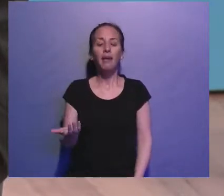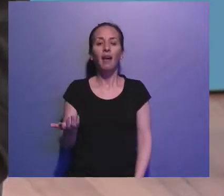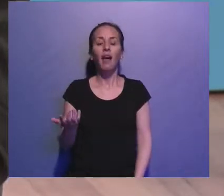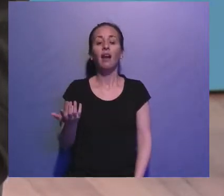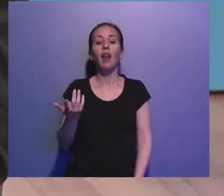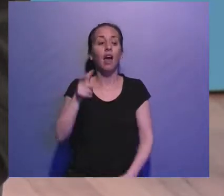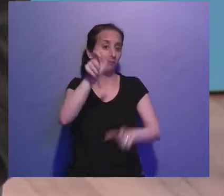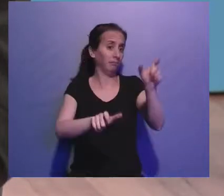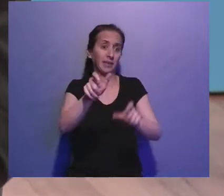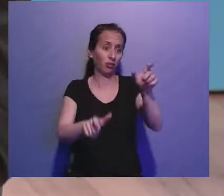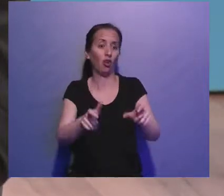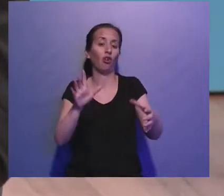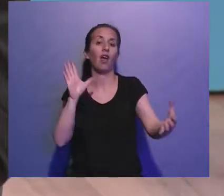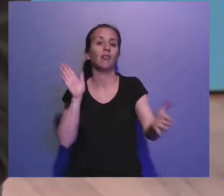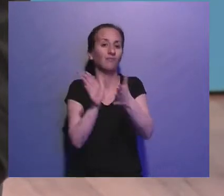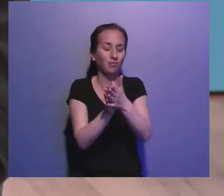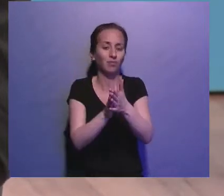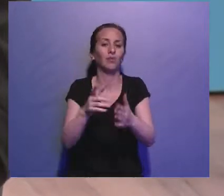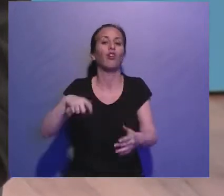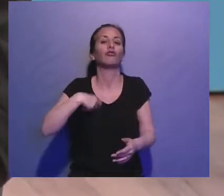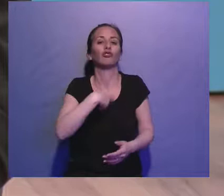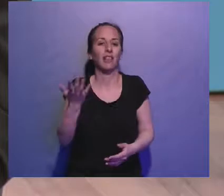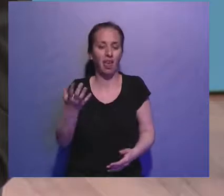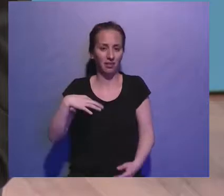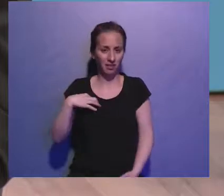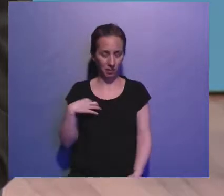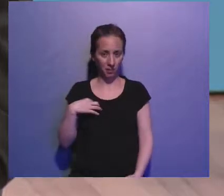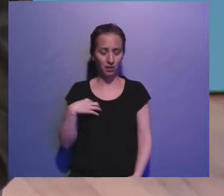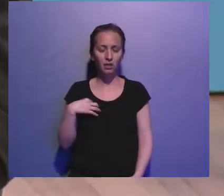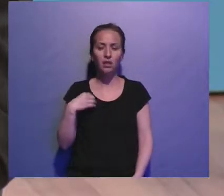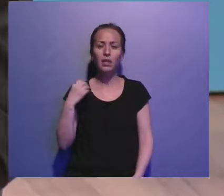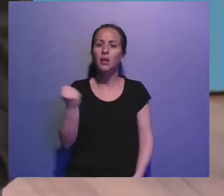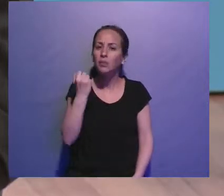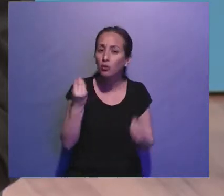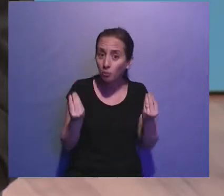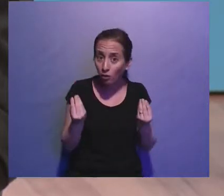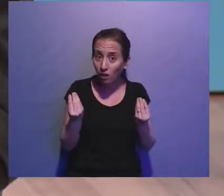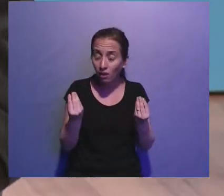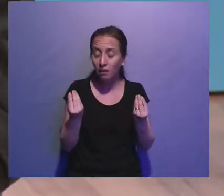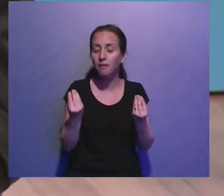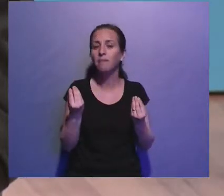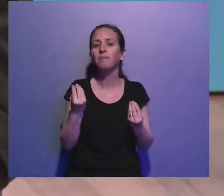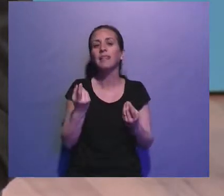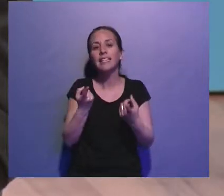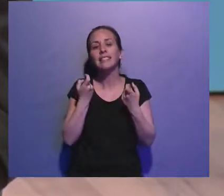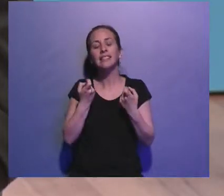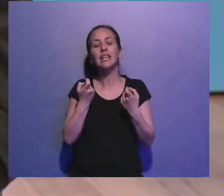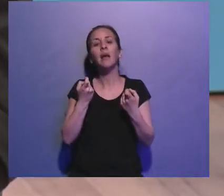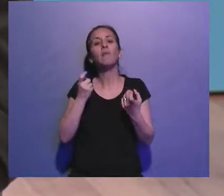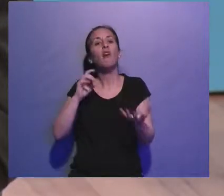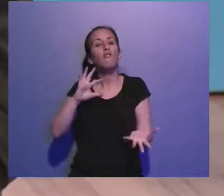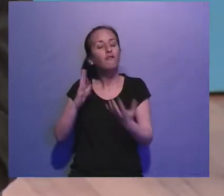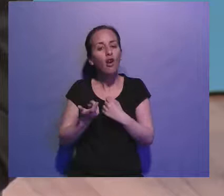strategic partnership with the civil society and with our citizens. Why? Because we needed